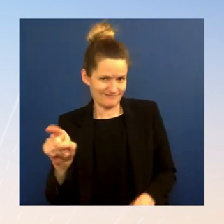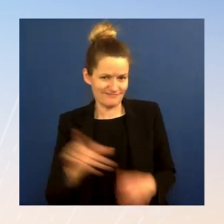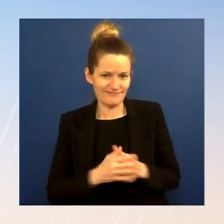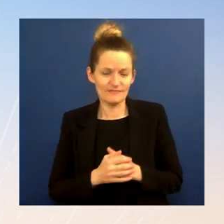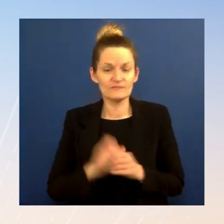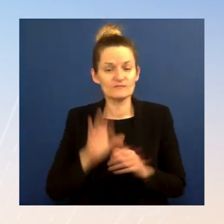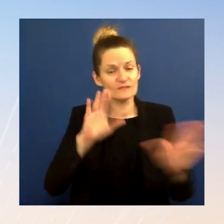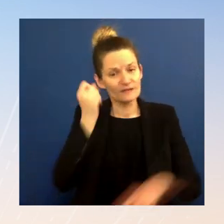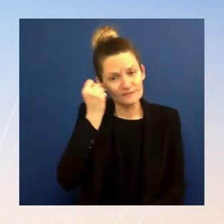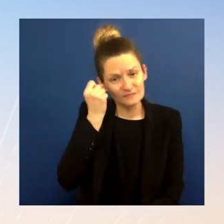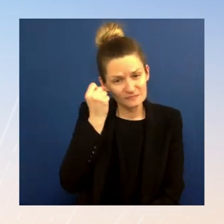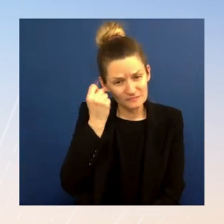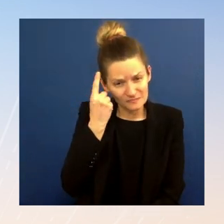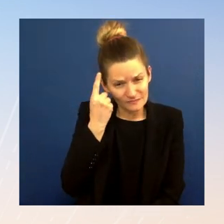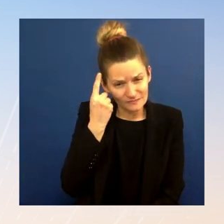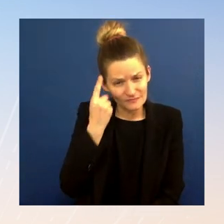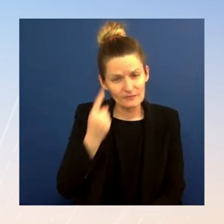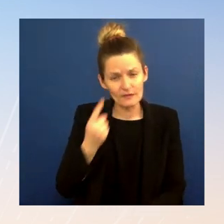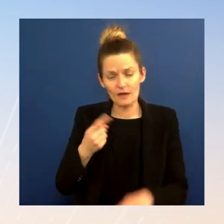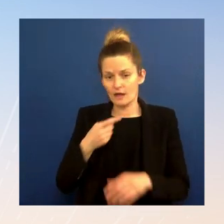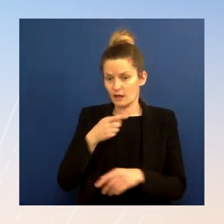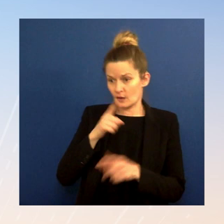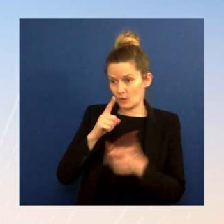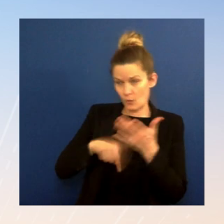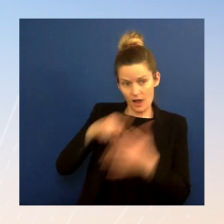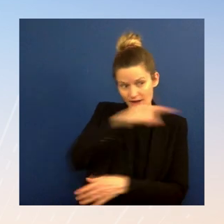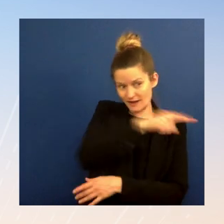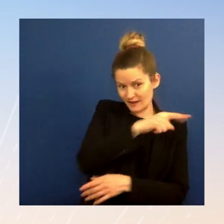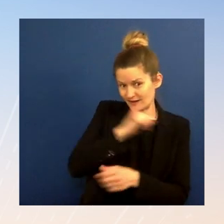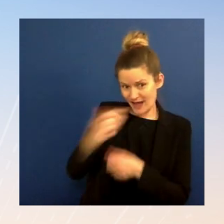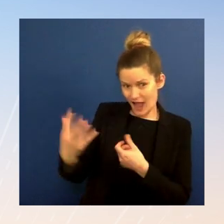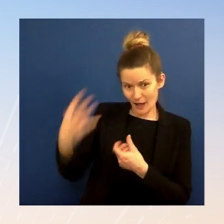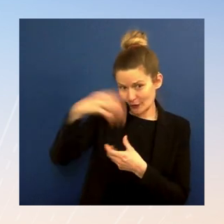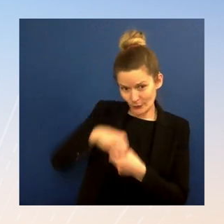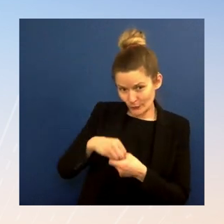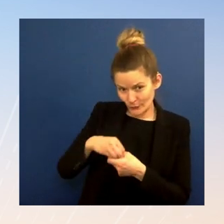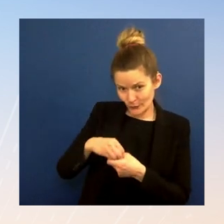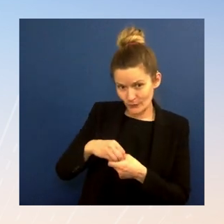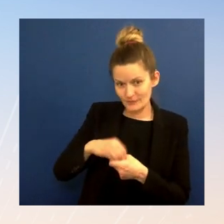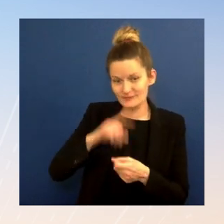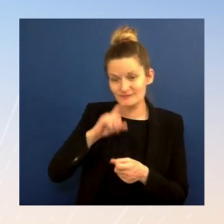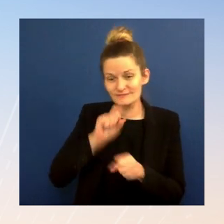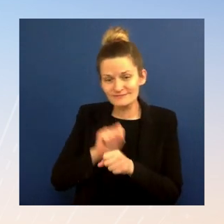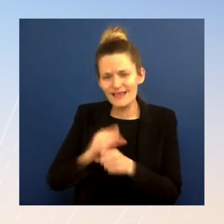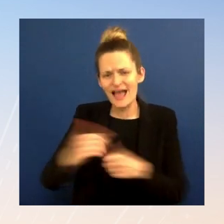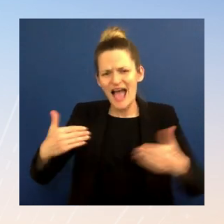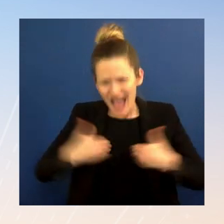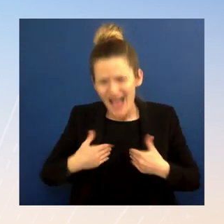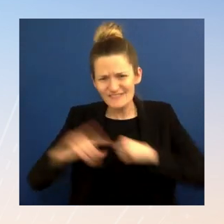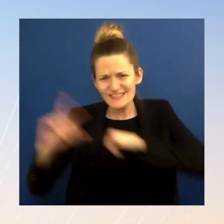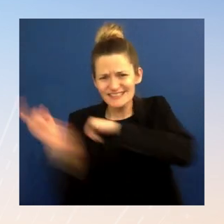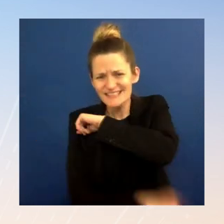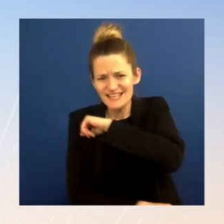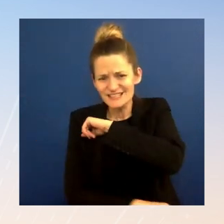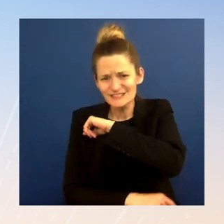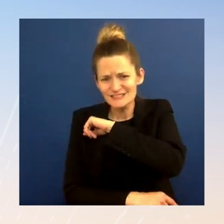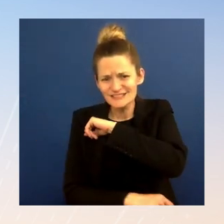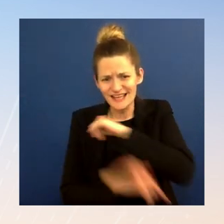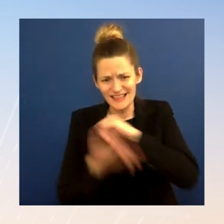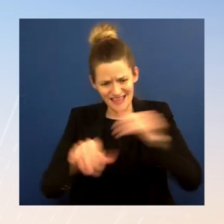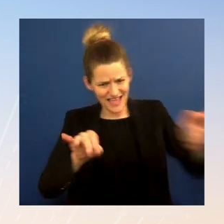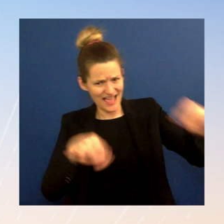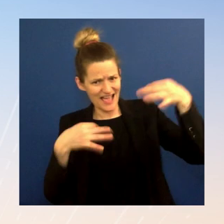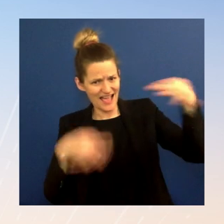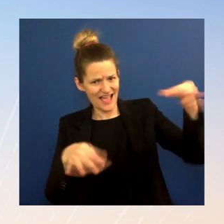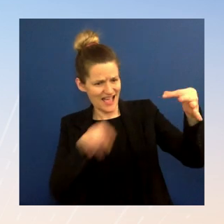been touted out there was unanimously supported by a bipartisan Sentencing Commission. She comes from